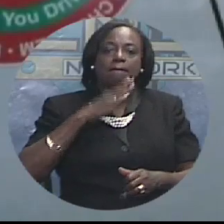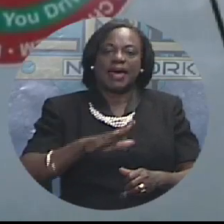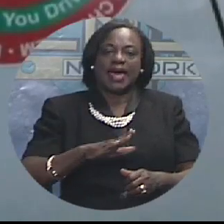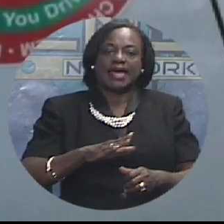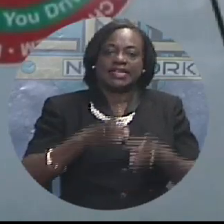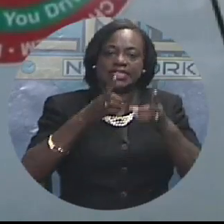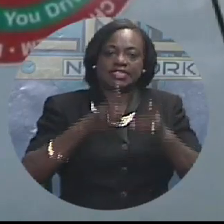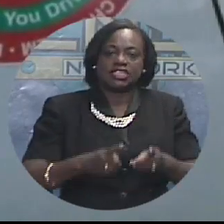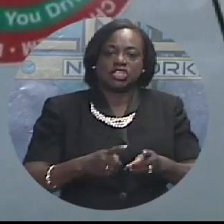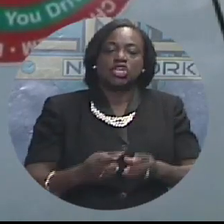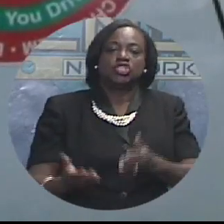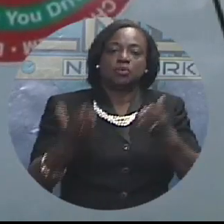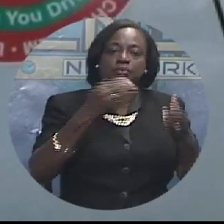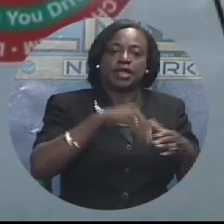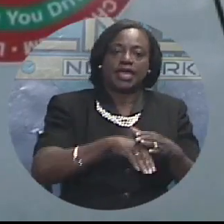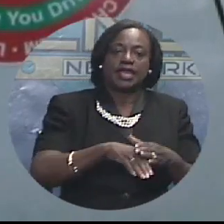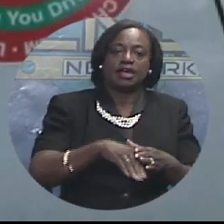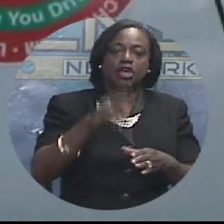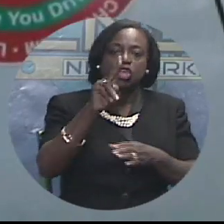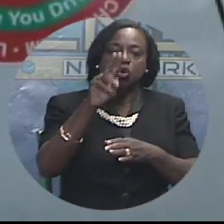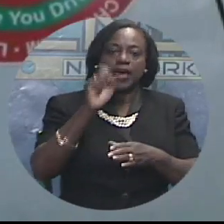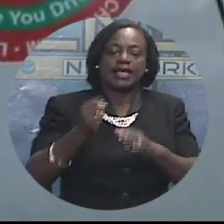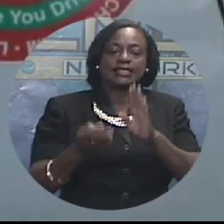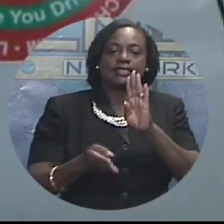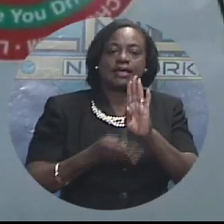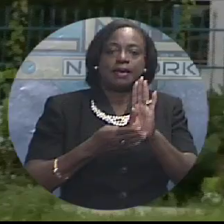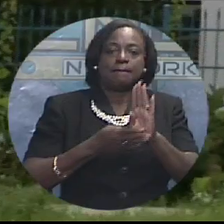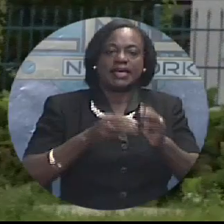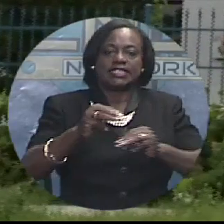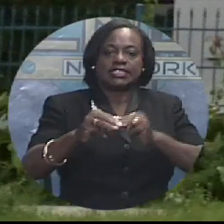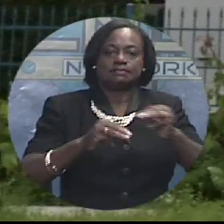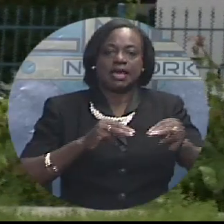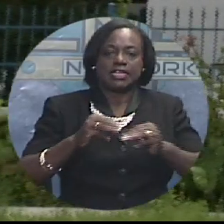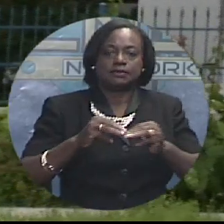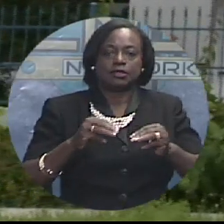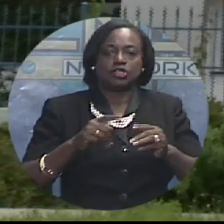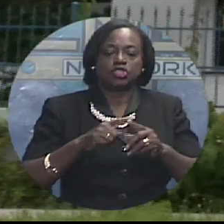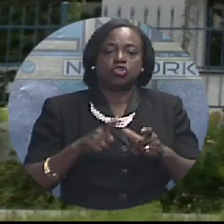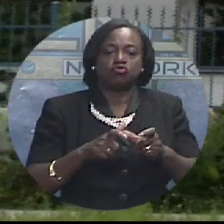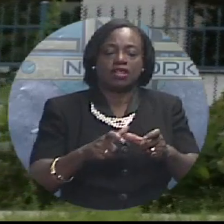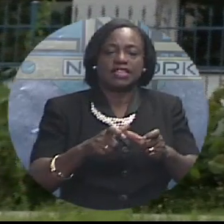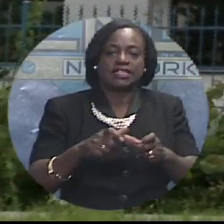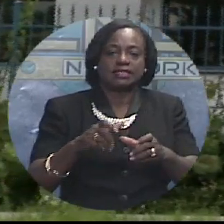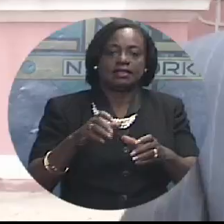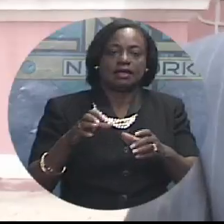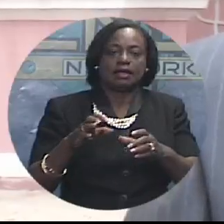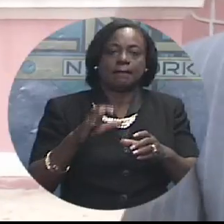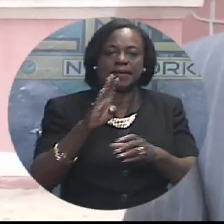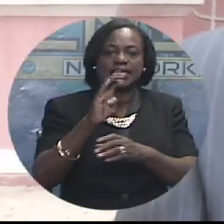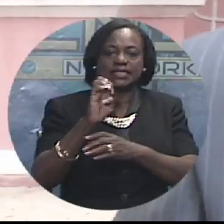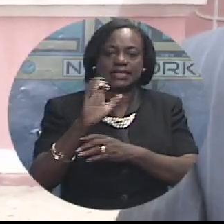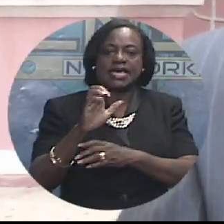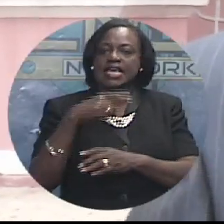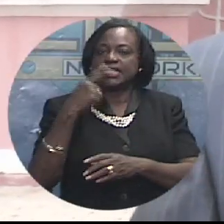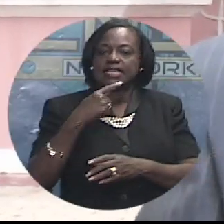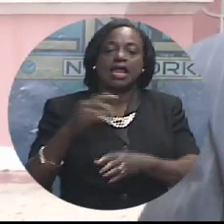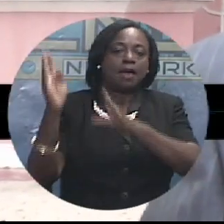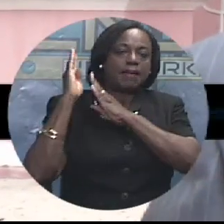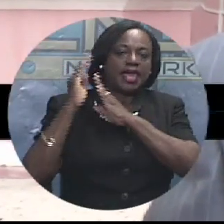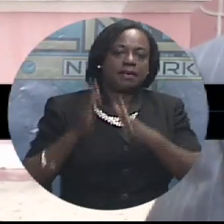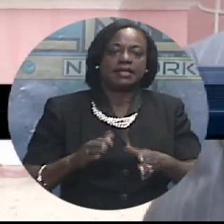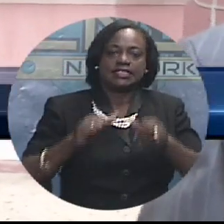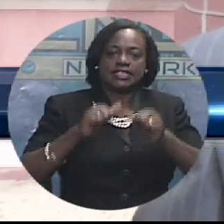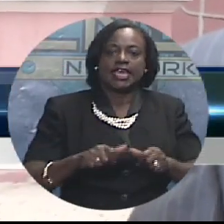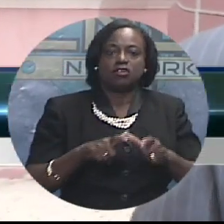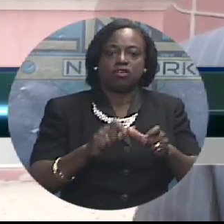Secure company in to manage the electricity company under contract. Bahamians can run BEC. We had a good team of